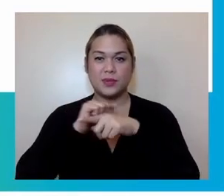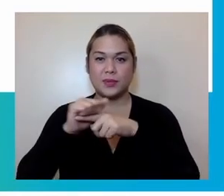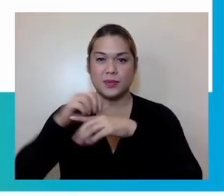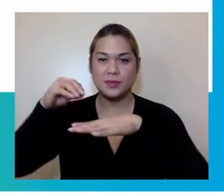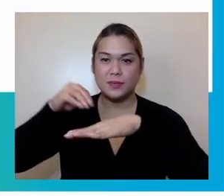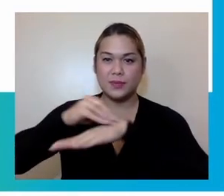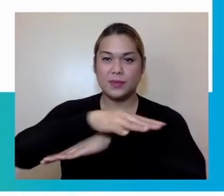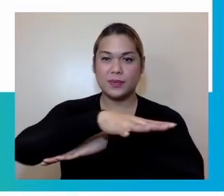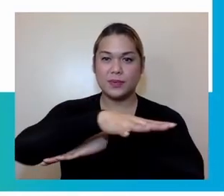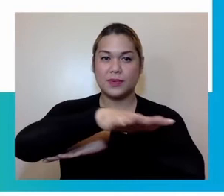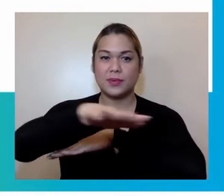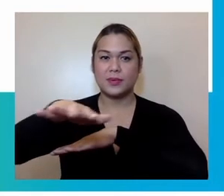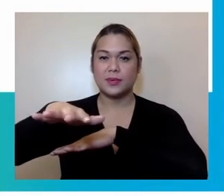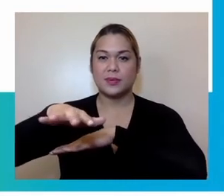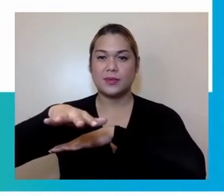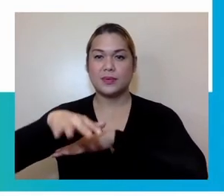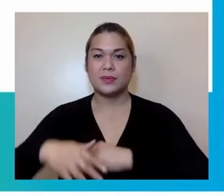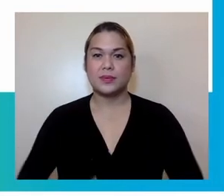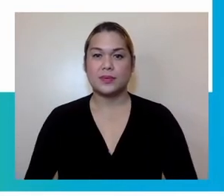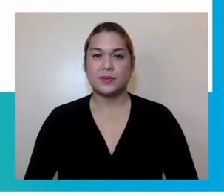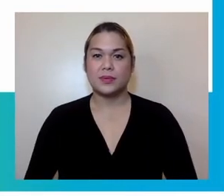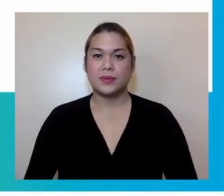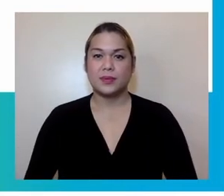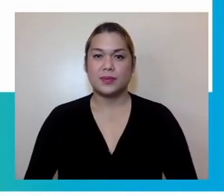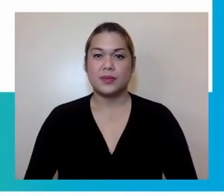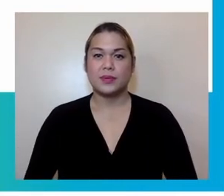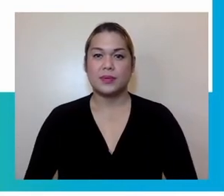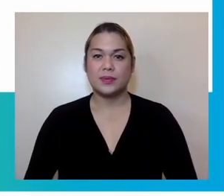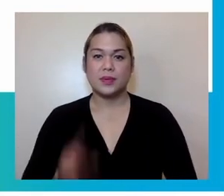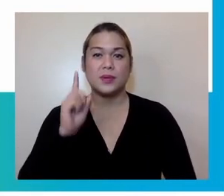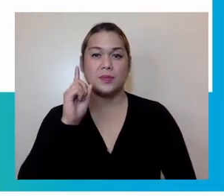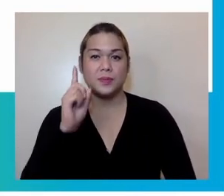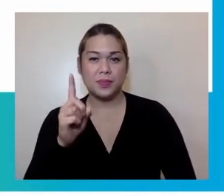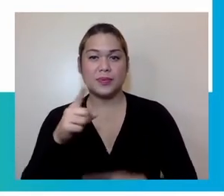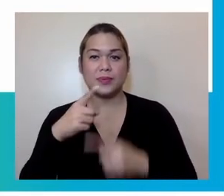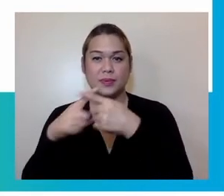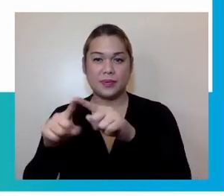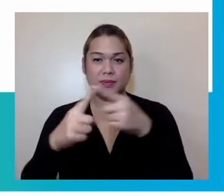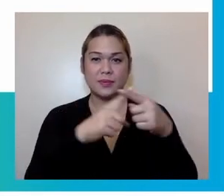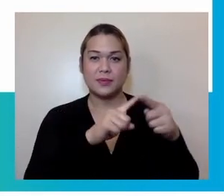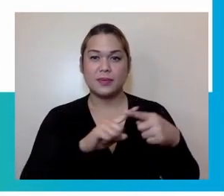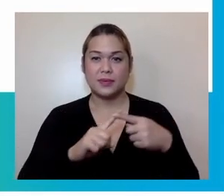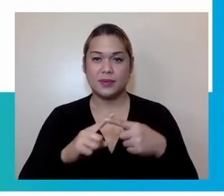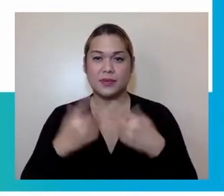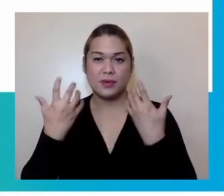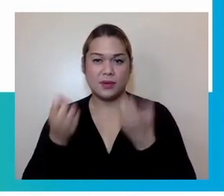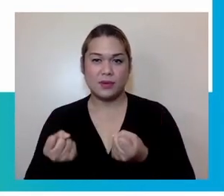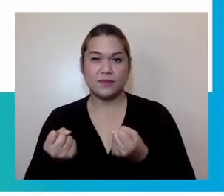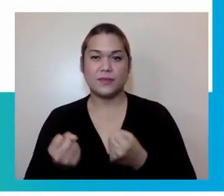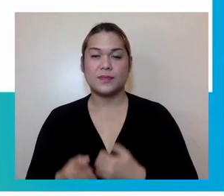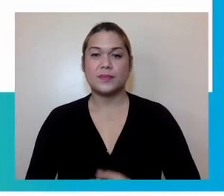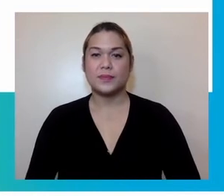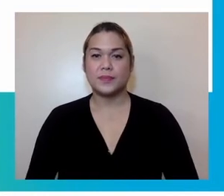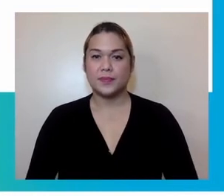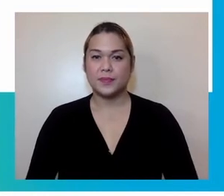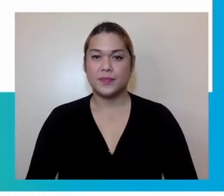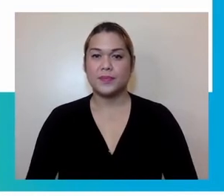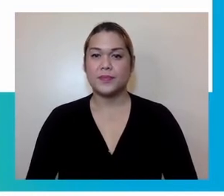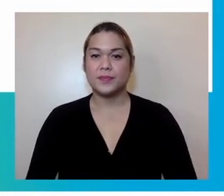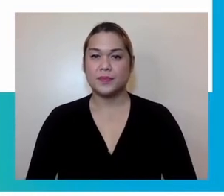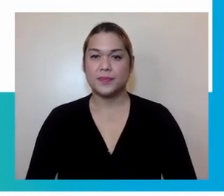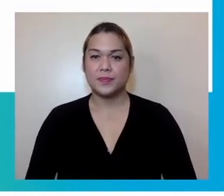in Indonesia, geothermal projects with communities at high risk. An example is the recent incident in North Sumatra